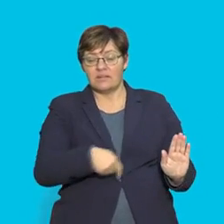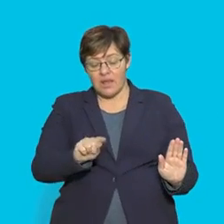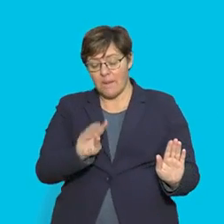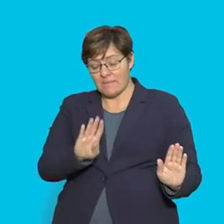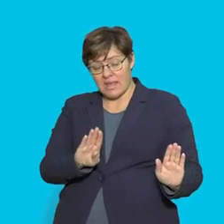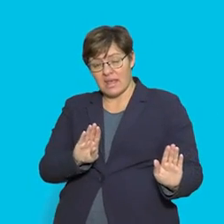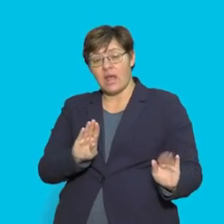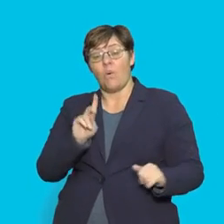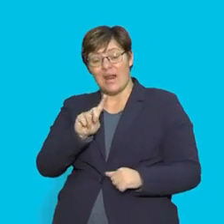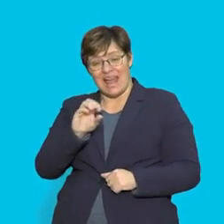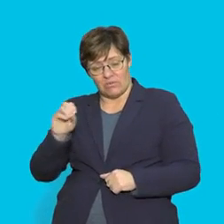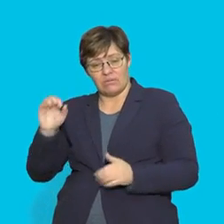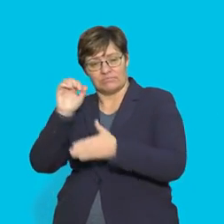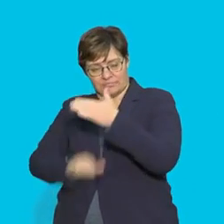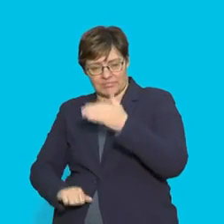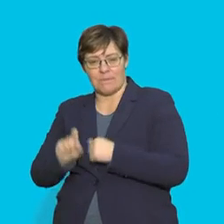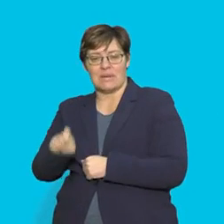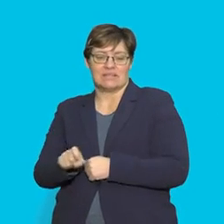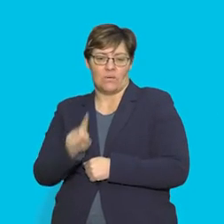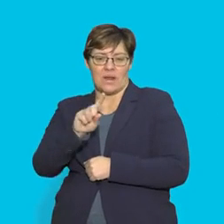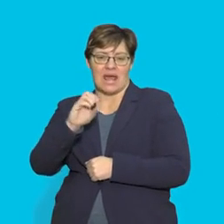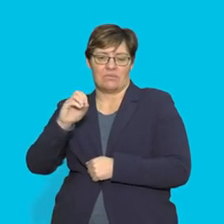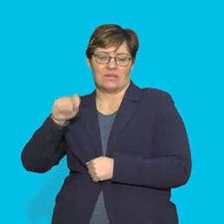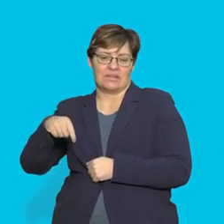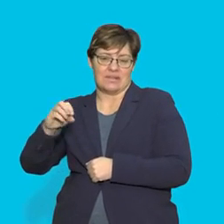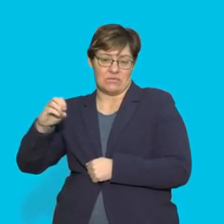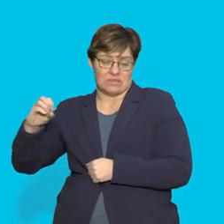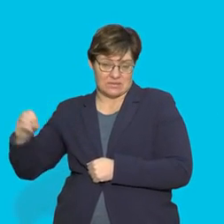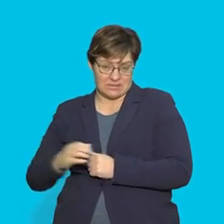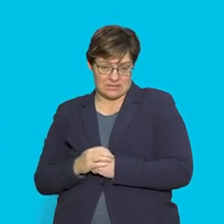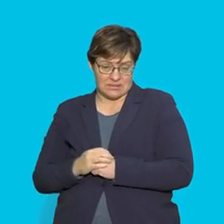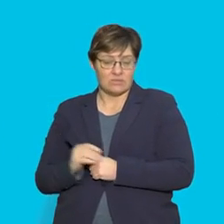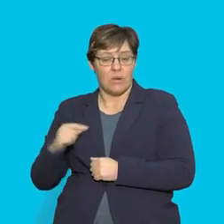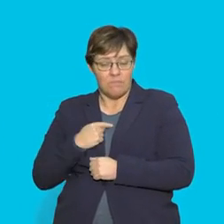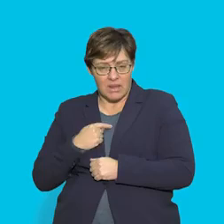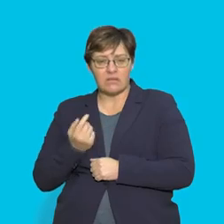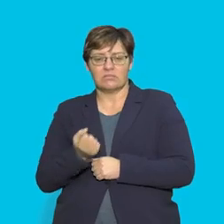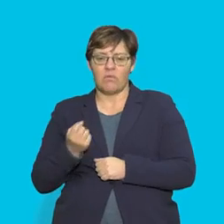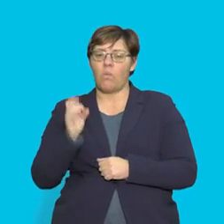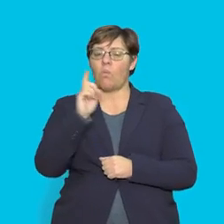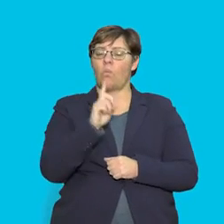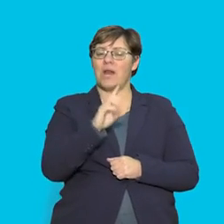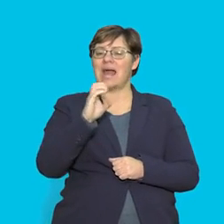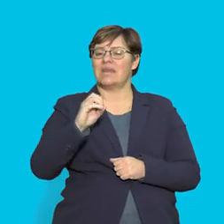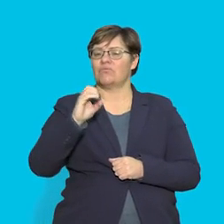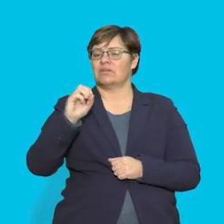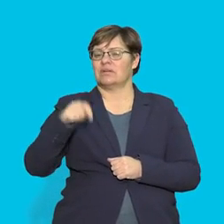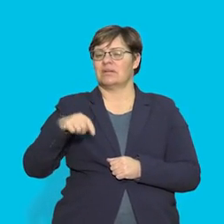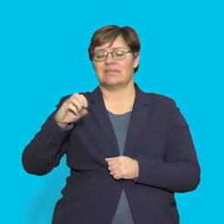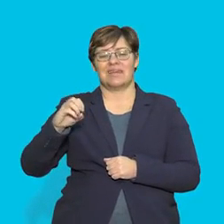But now there's 100,000 that needs to be withdrawn from this particular investment. So instead of us withdrawing it